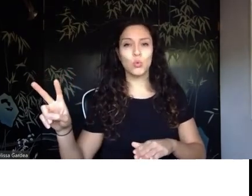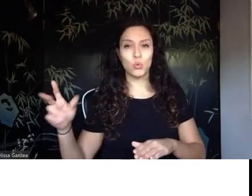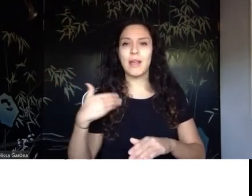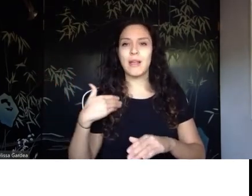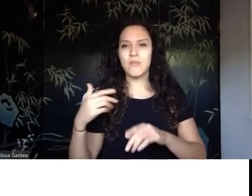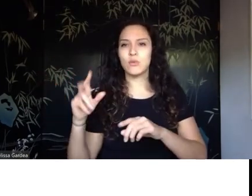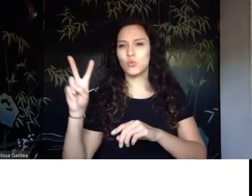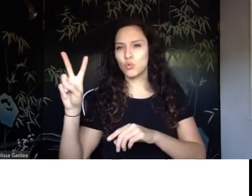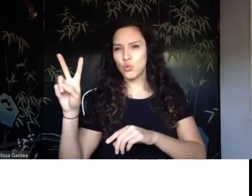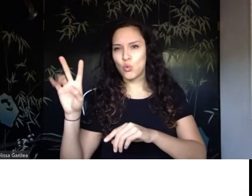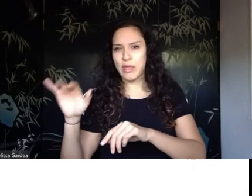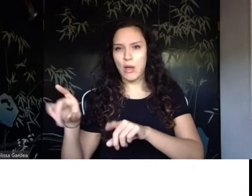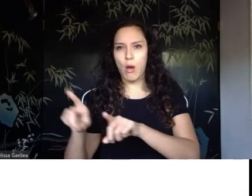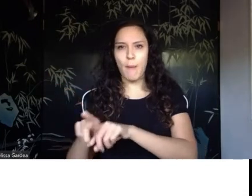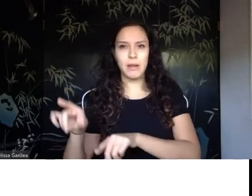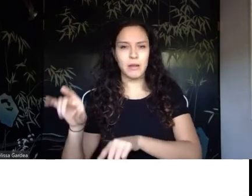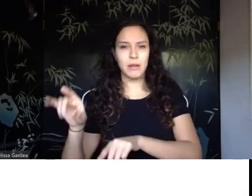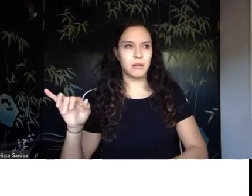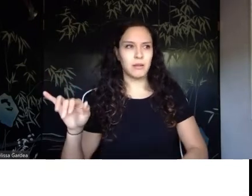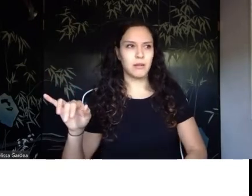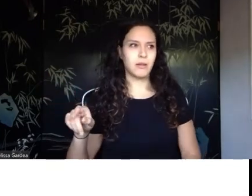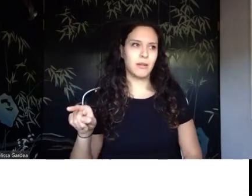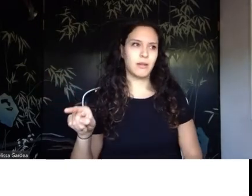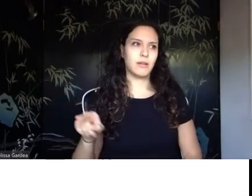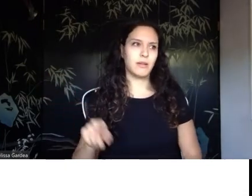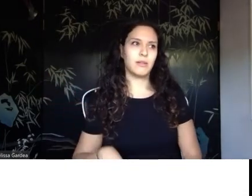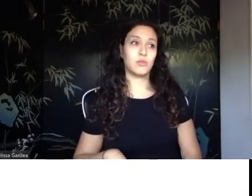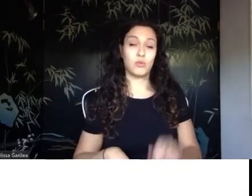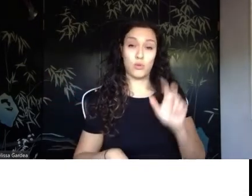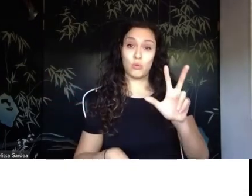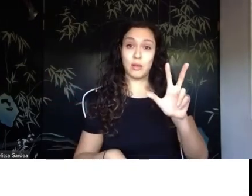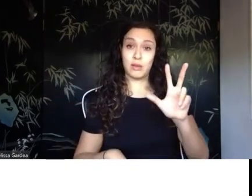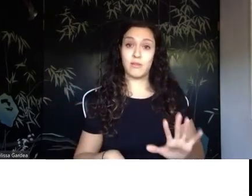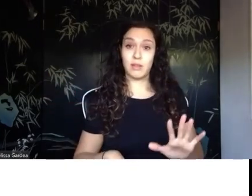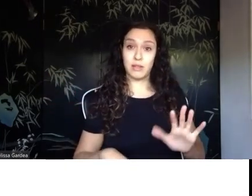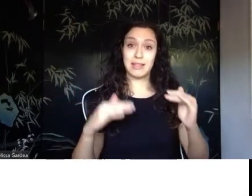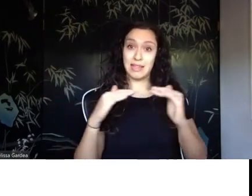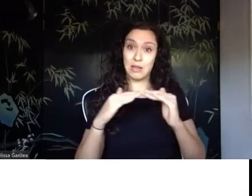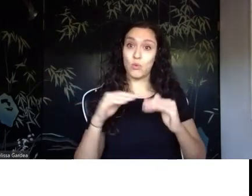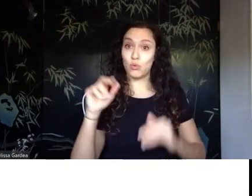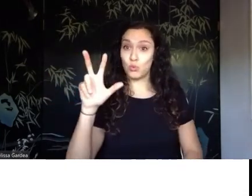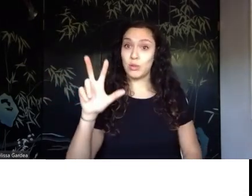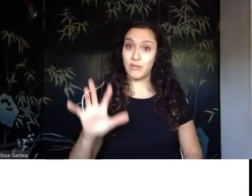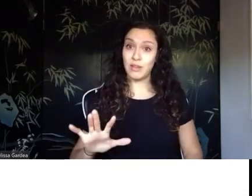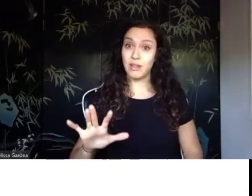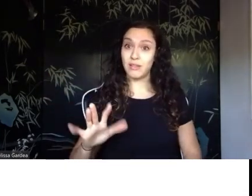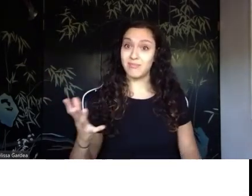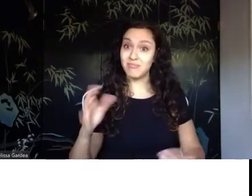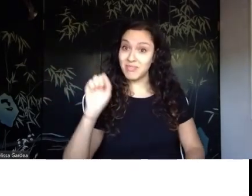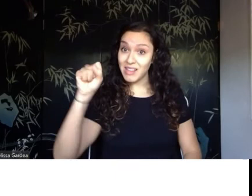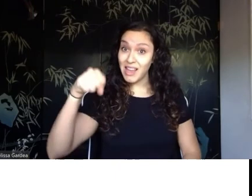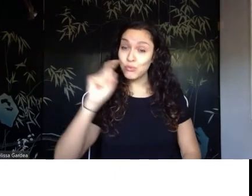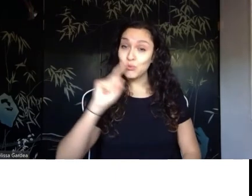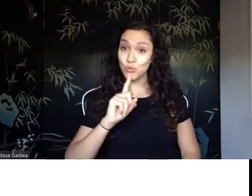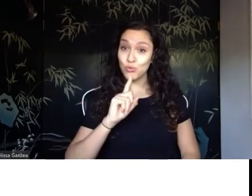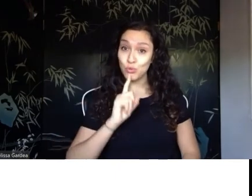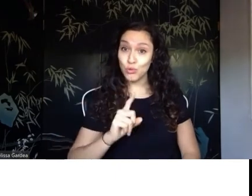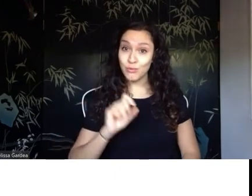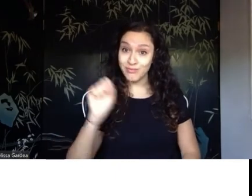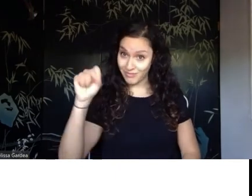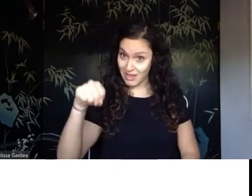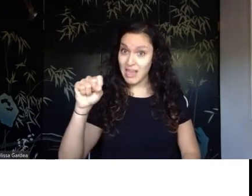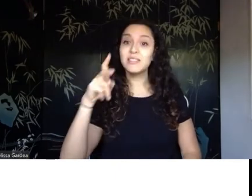3, divide by 2. These ones have a 2 in common. So I get 3/5